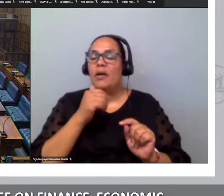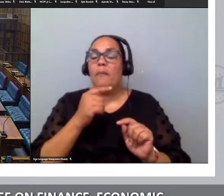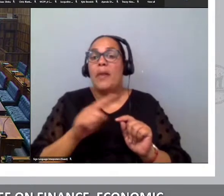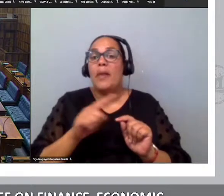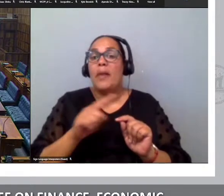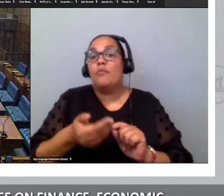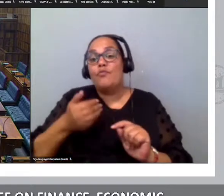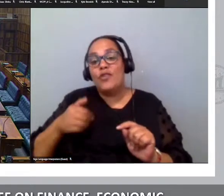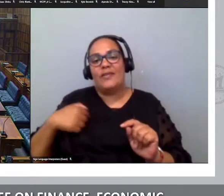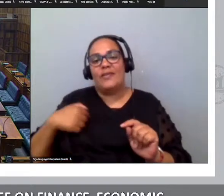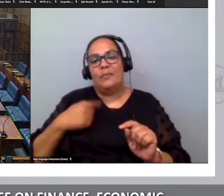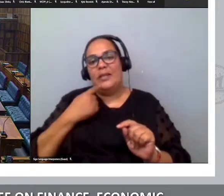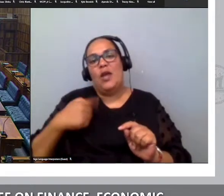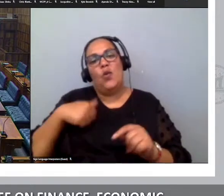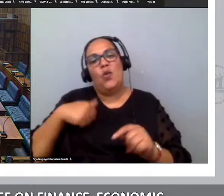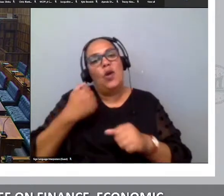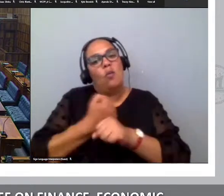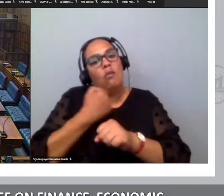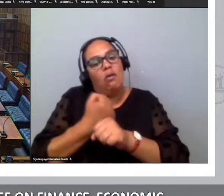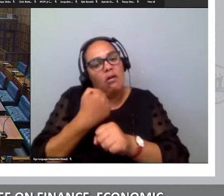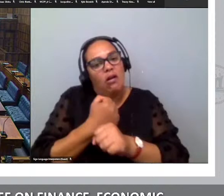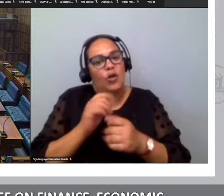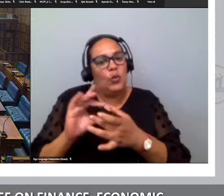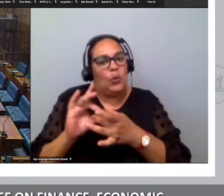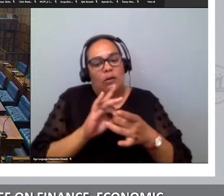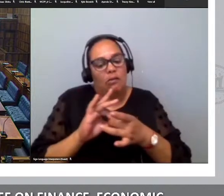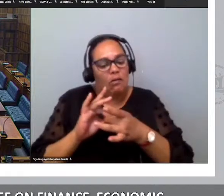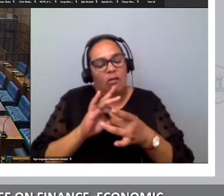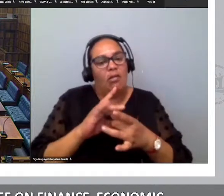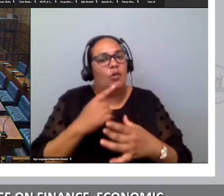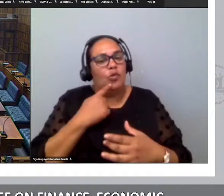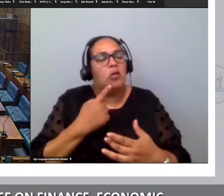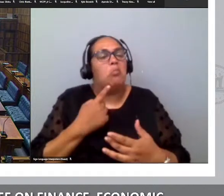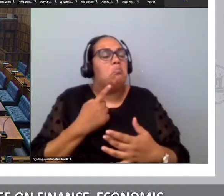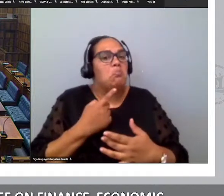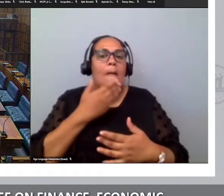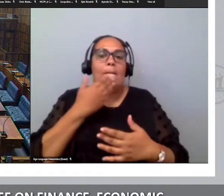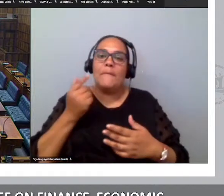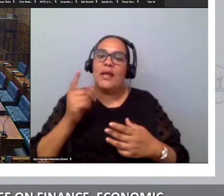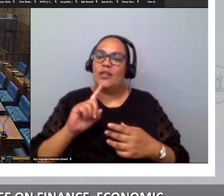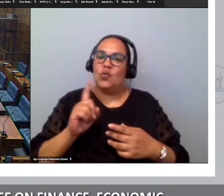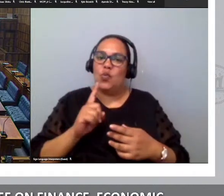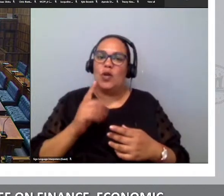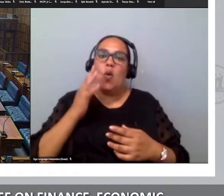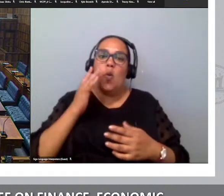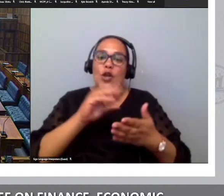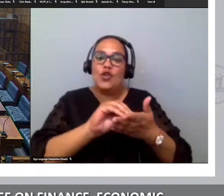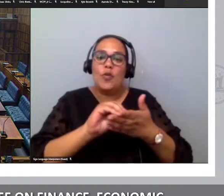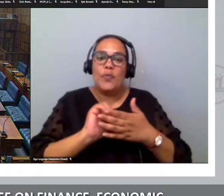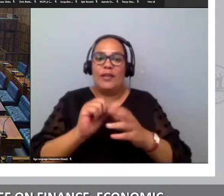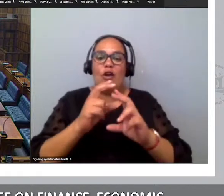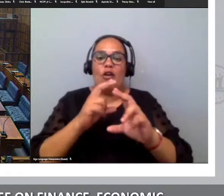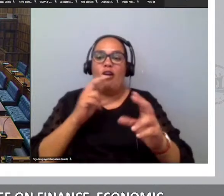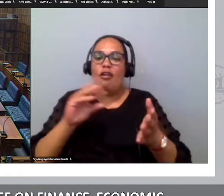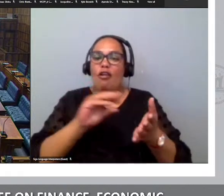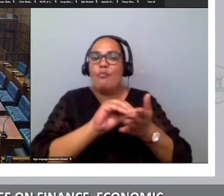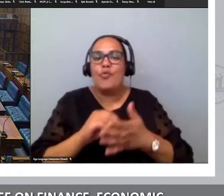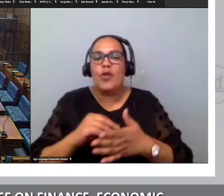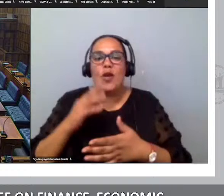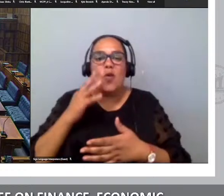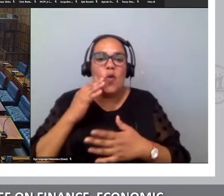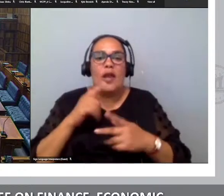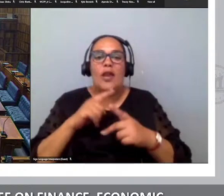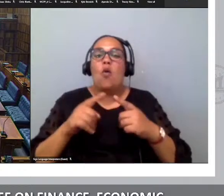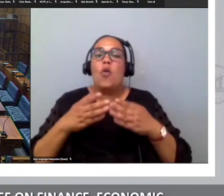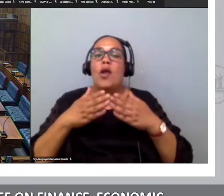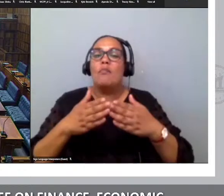statement we're working together to say what is the best when to bring in the cargo in when is The Vessel